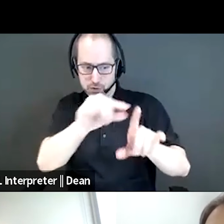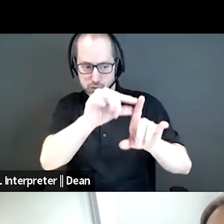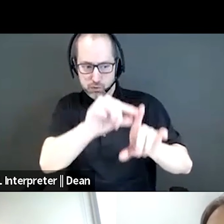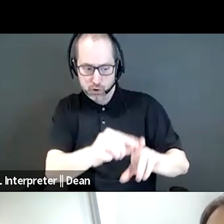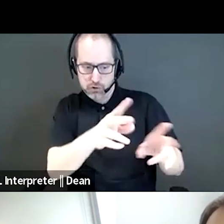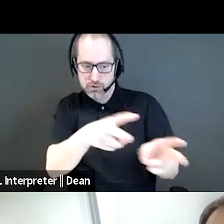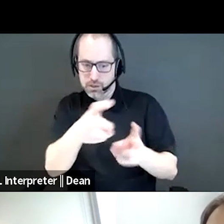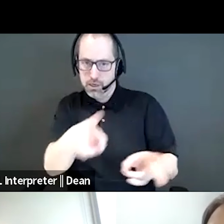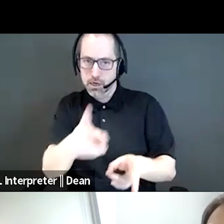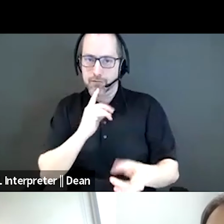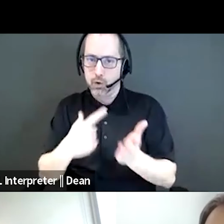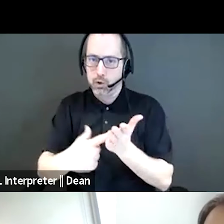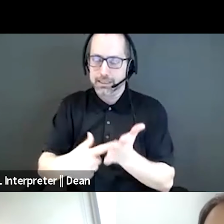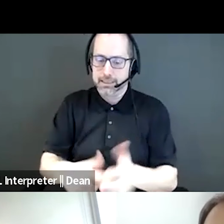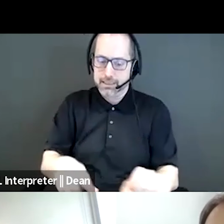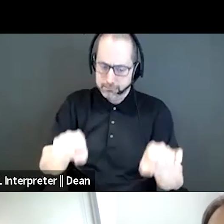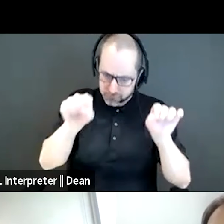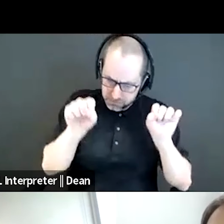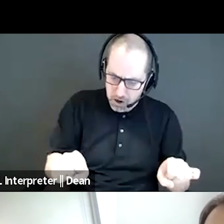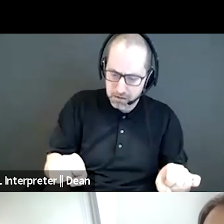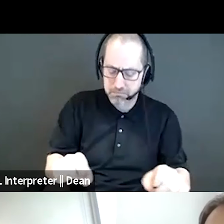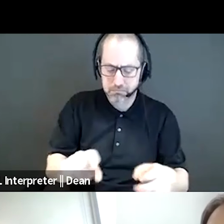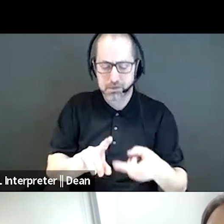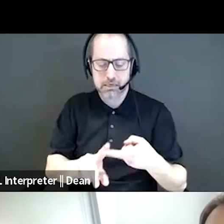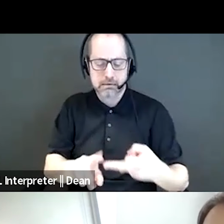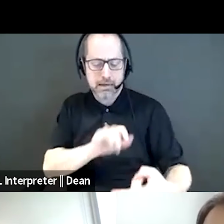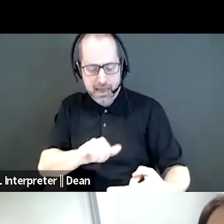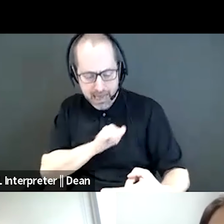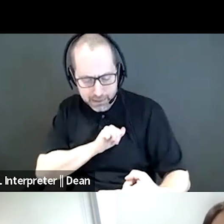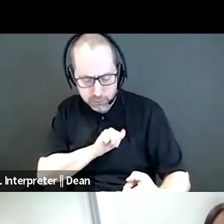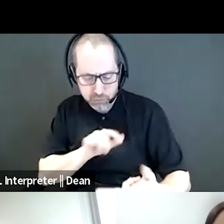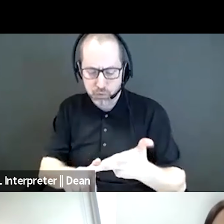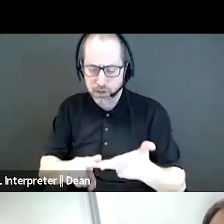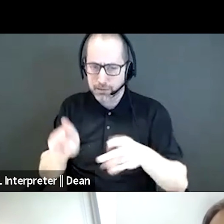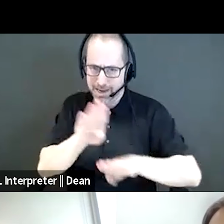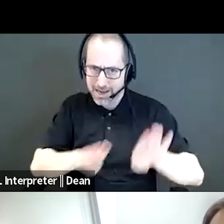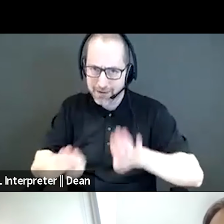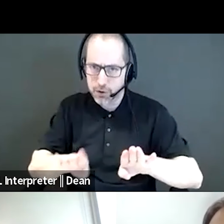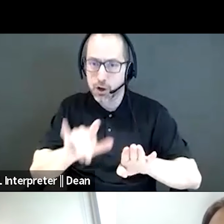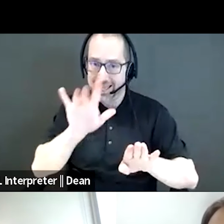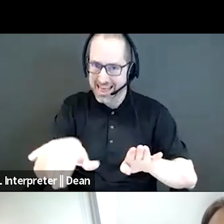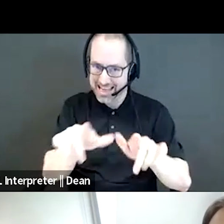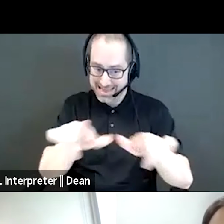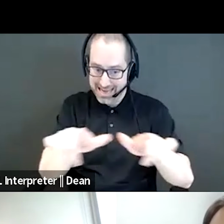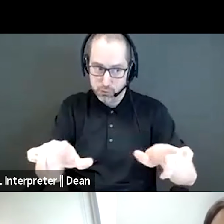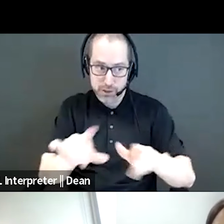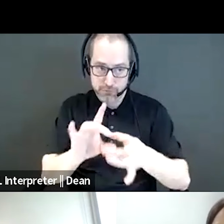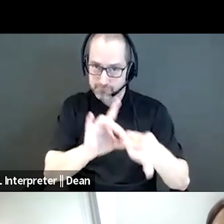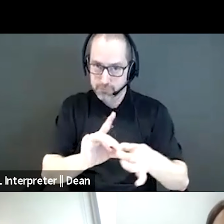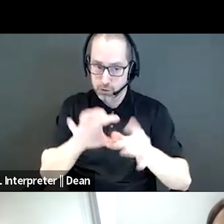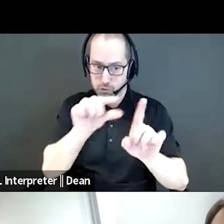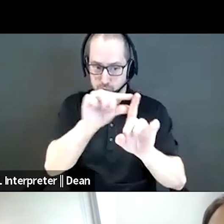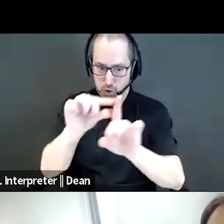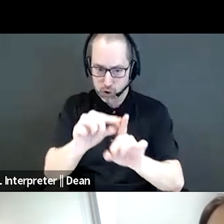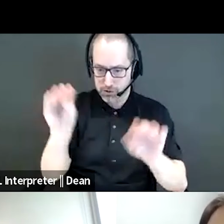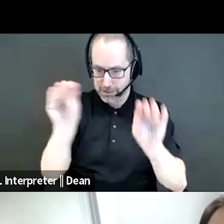competencies, attitudes, behaviors to understand the company fit. So I think this is some